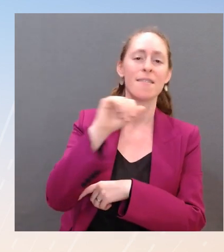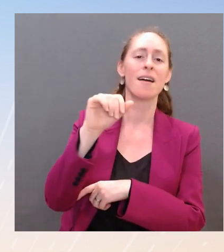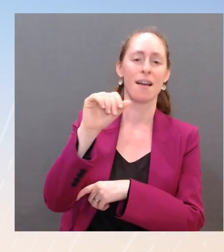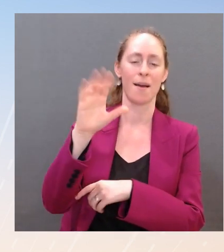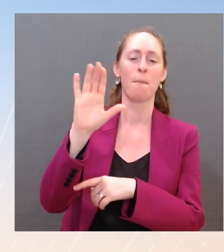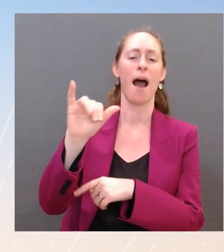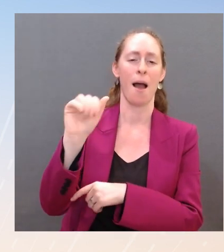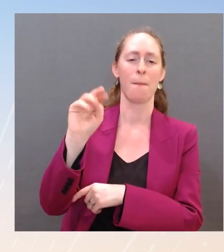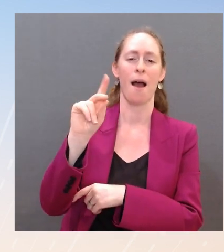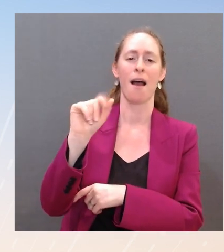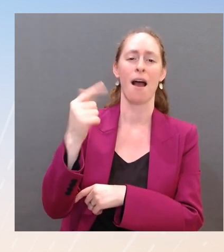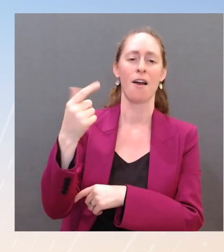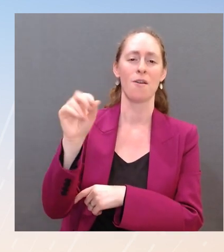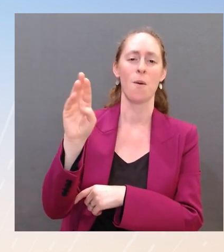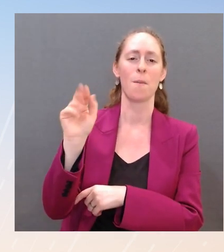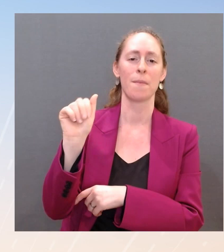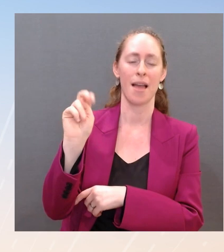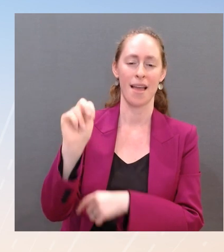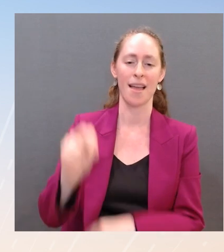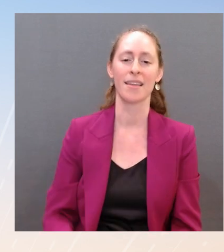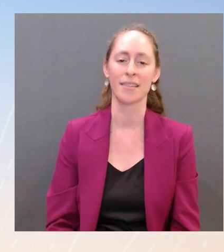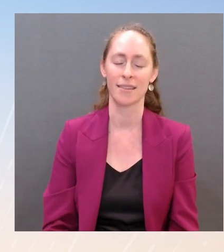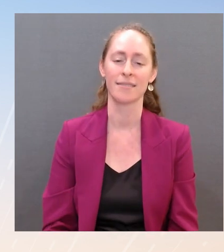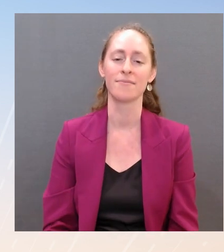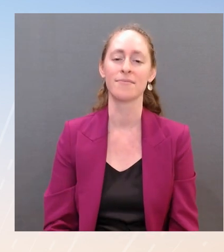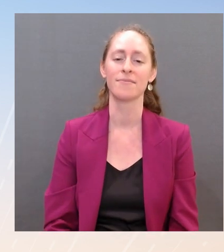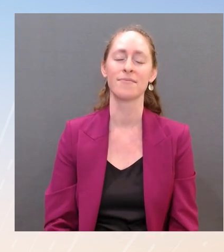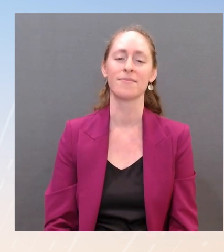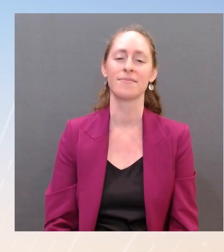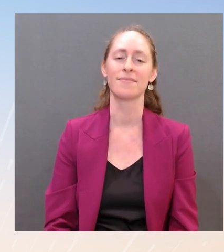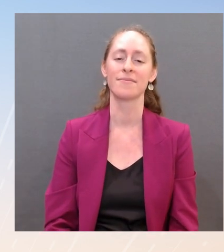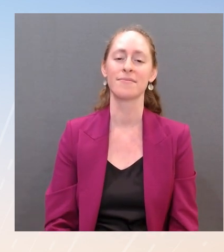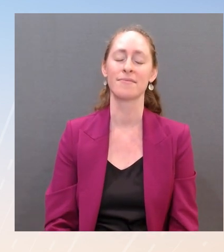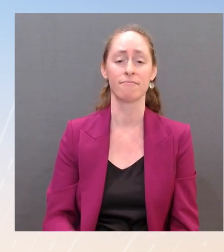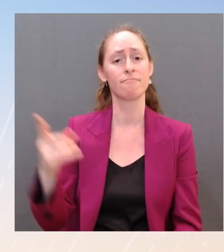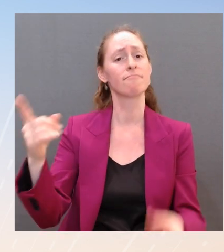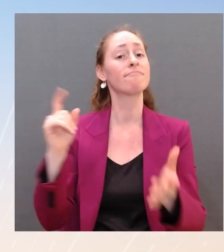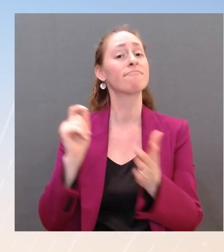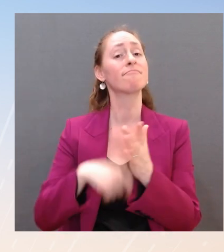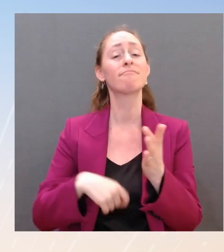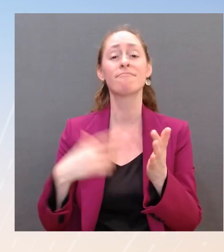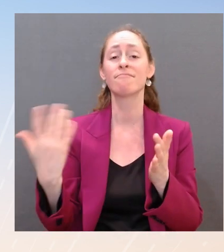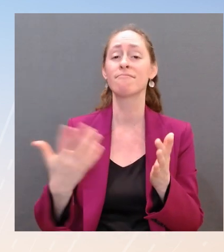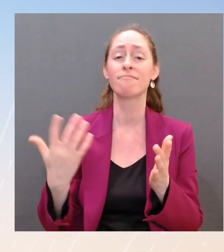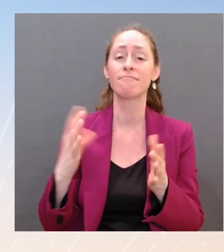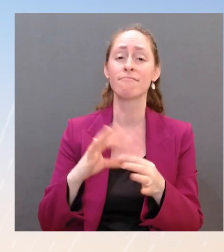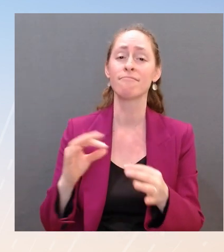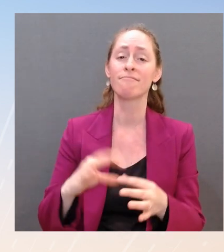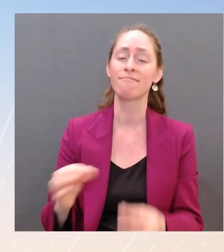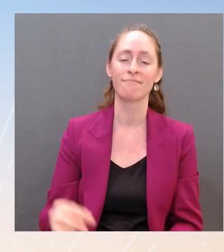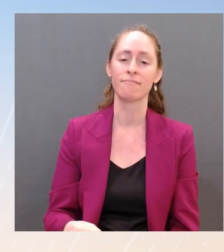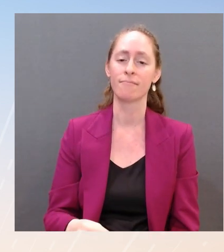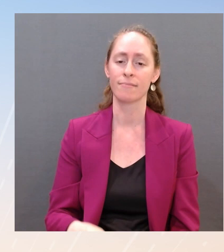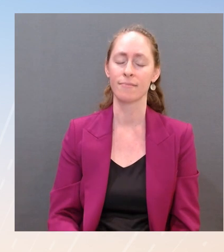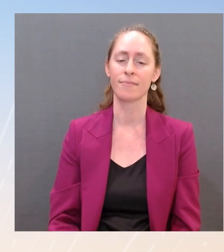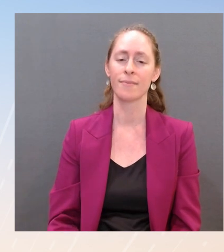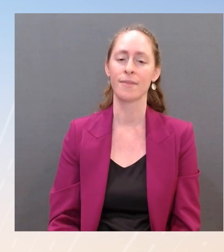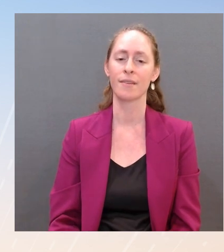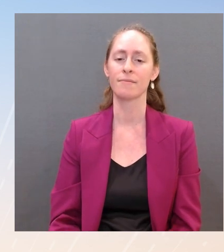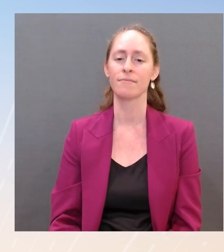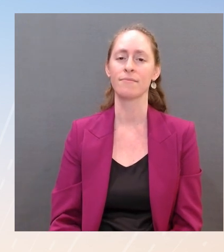So Amanda Gorman wrote, "There is always light if we're only brave enough to see